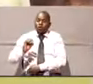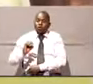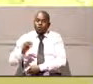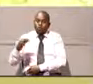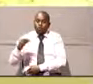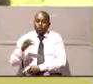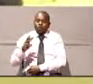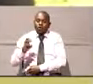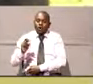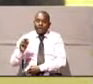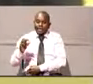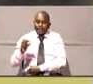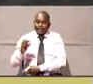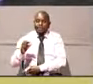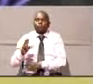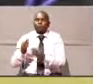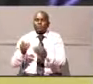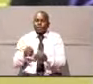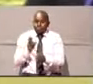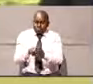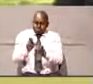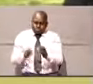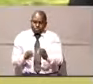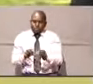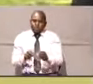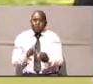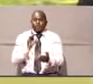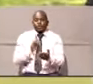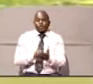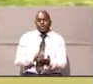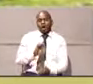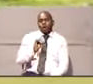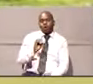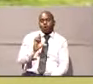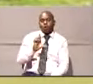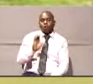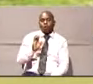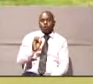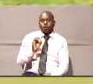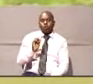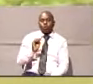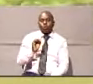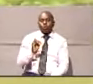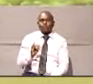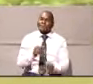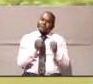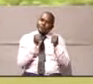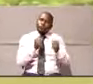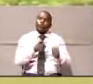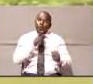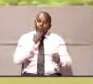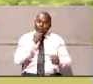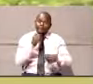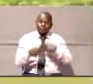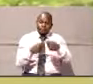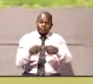at the Archbishop retired, Dr. Orombi, my good friend. He's a very strong man. And he's still